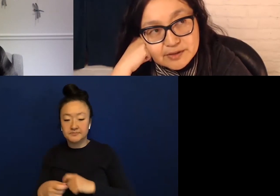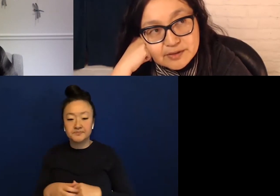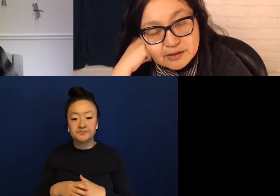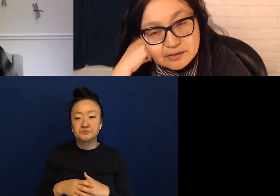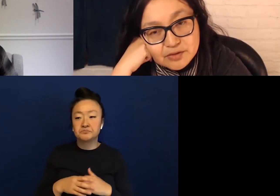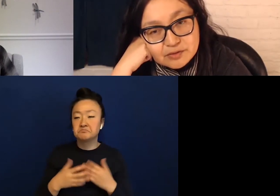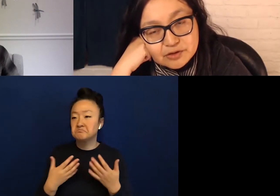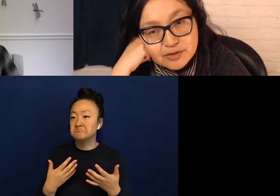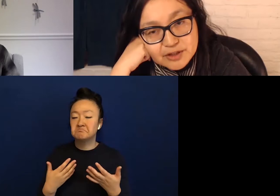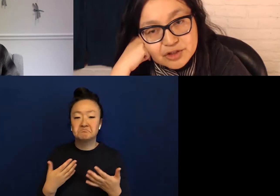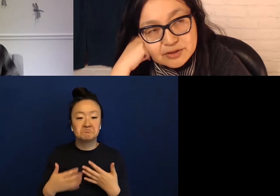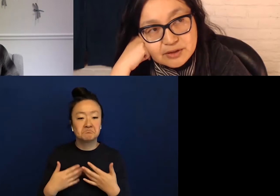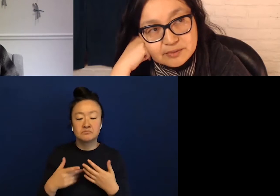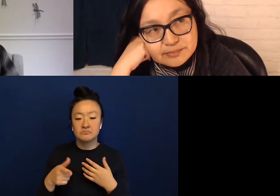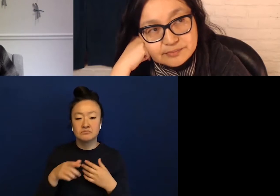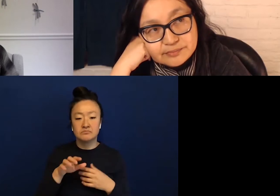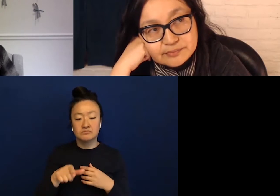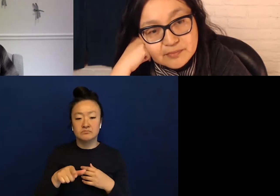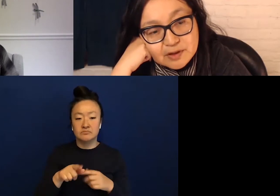Whether it's a sort of a crutch,